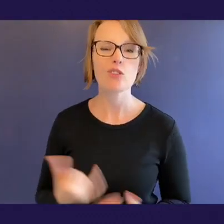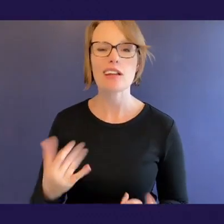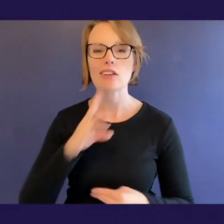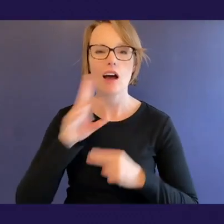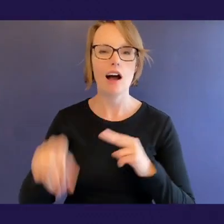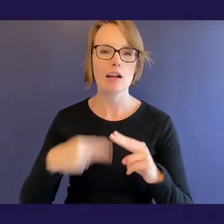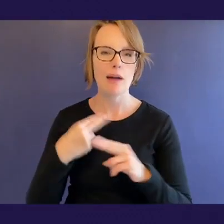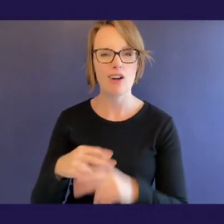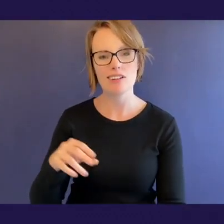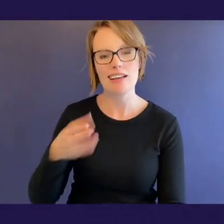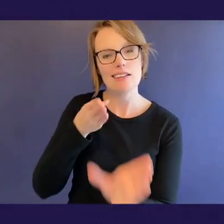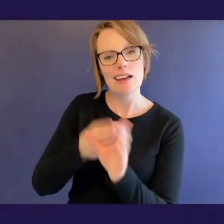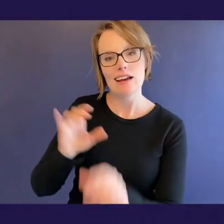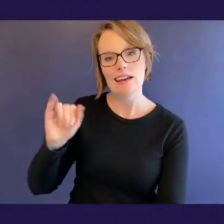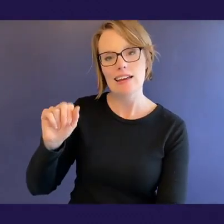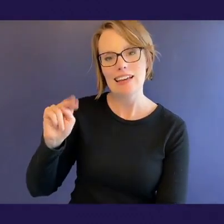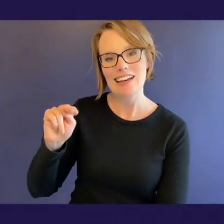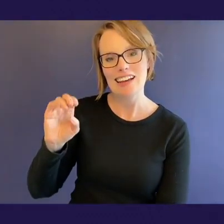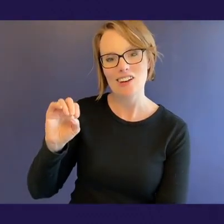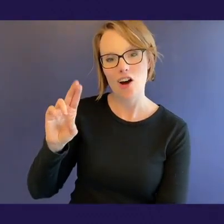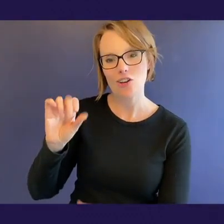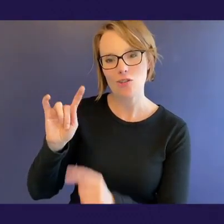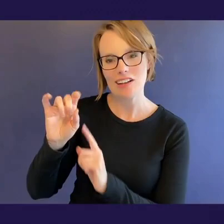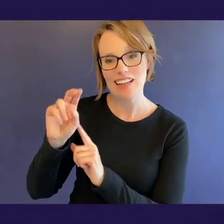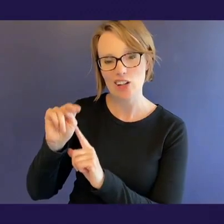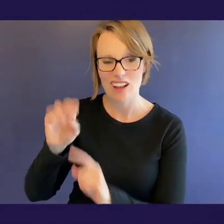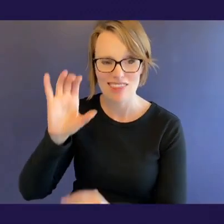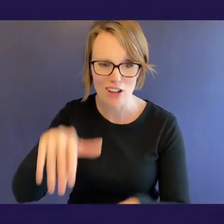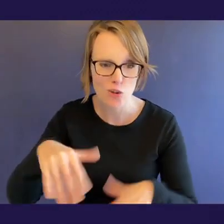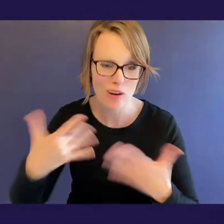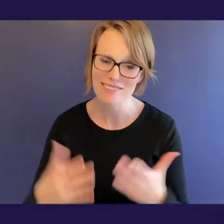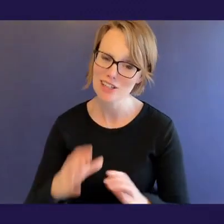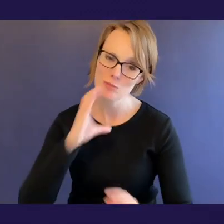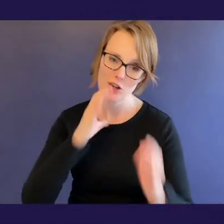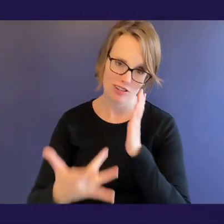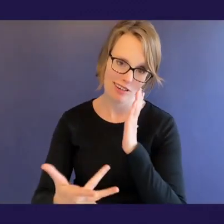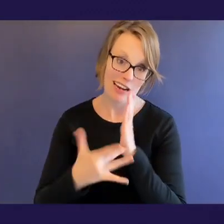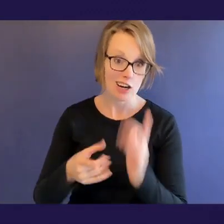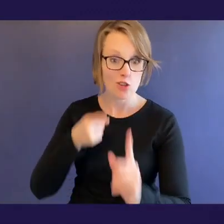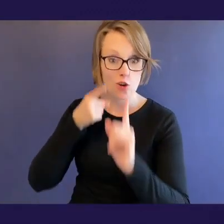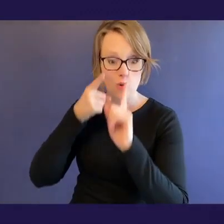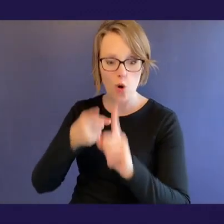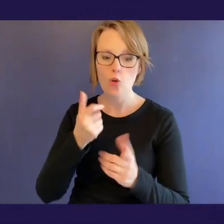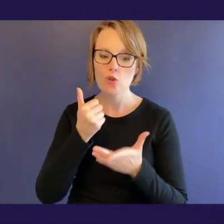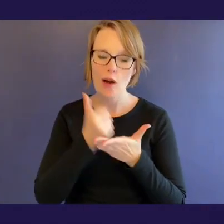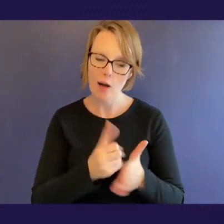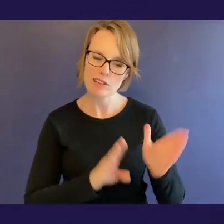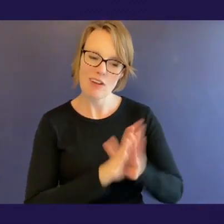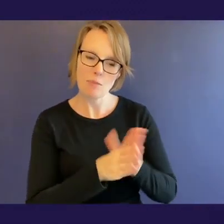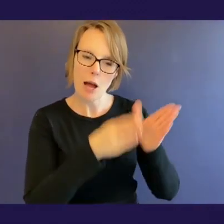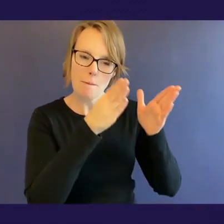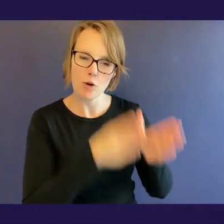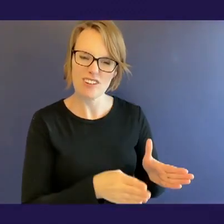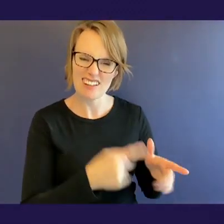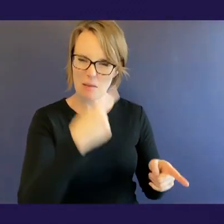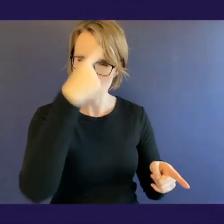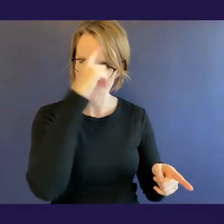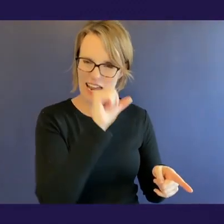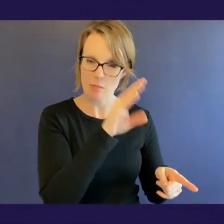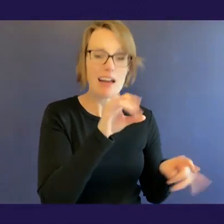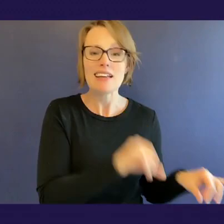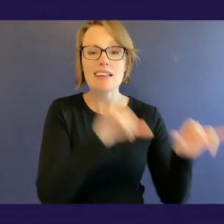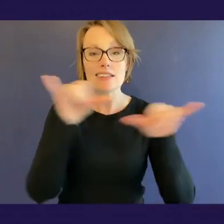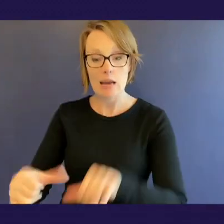psychological inoculation is a communication technique. The goal is to build mental antibodies in the same way that we physically